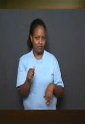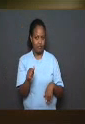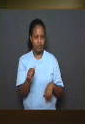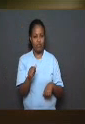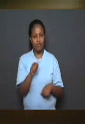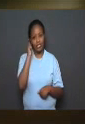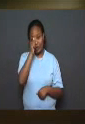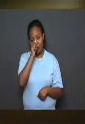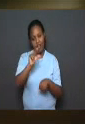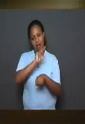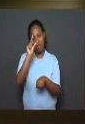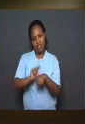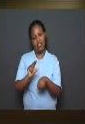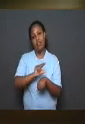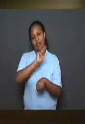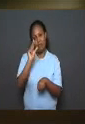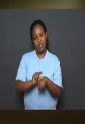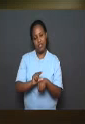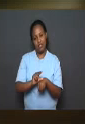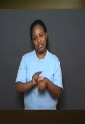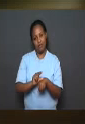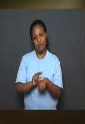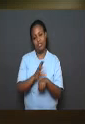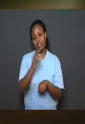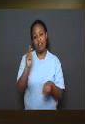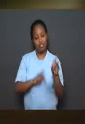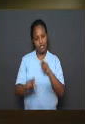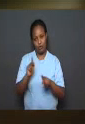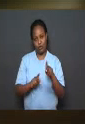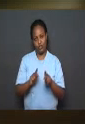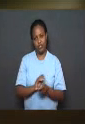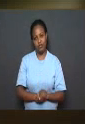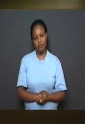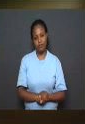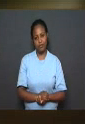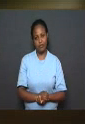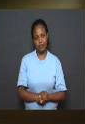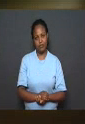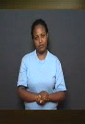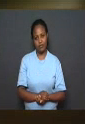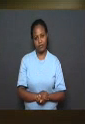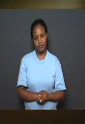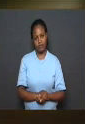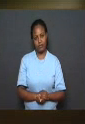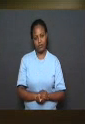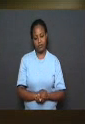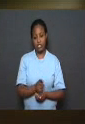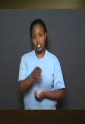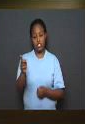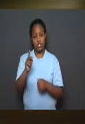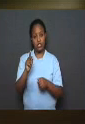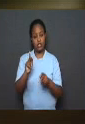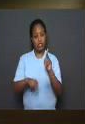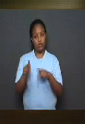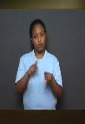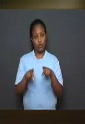nations, nationalities, and peoples of Ethiopia. The people did